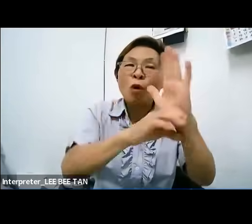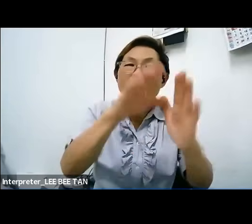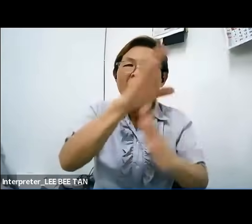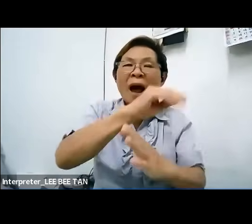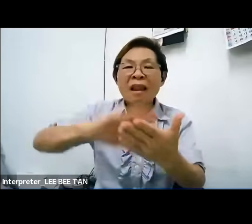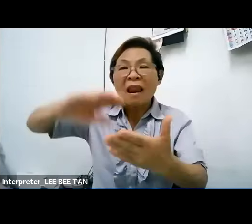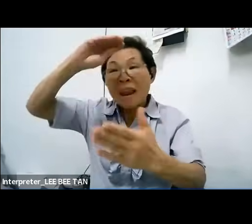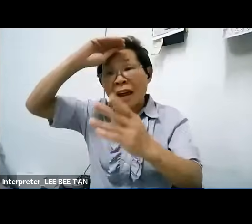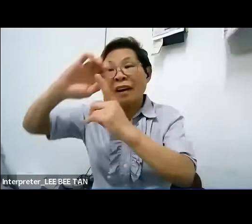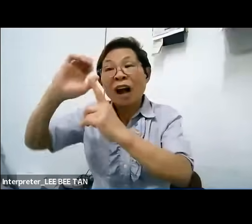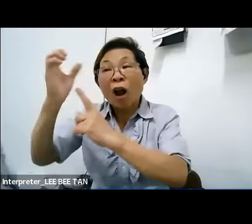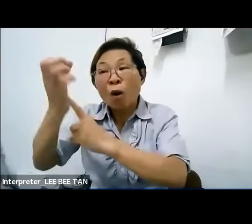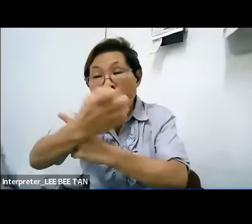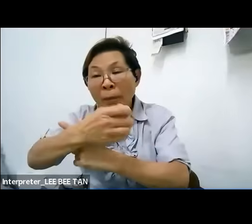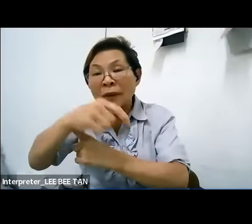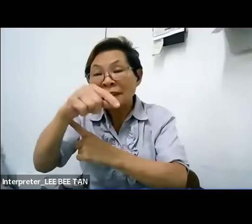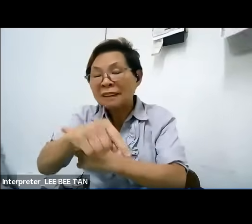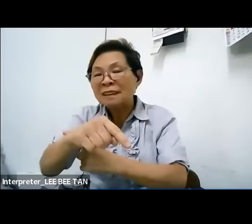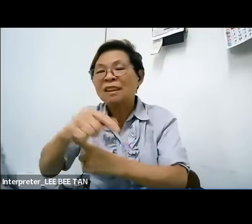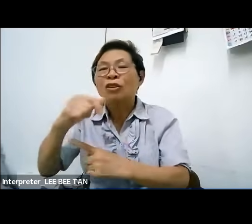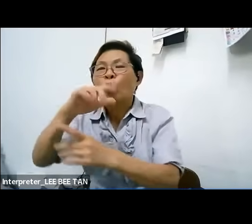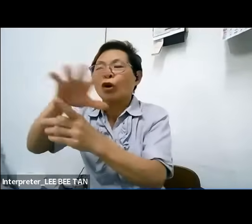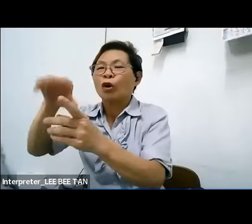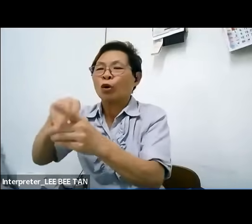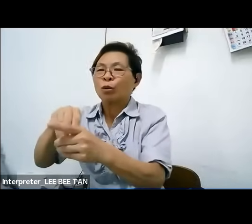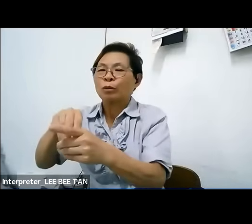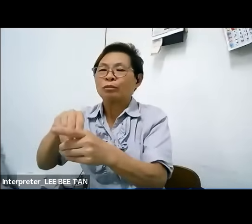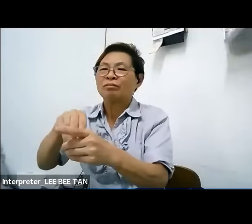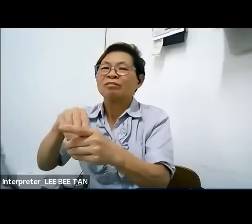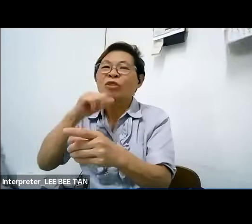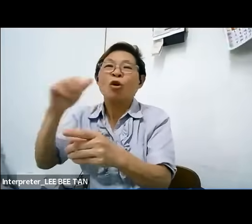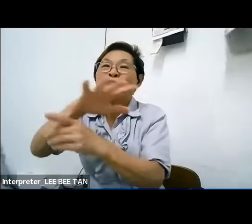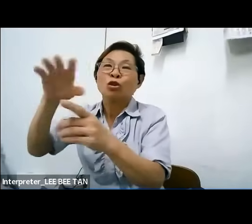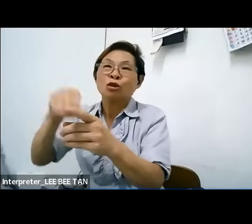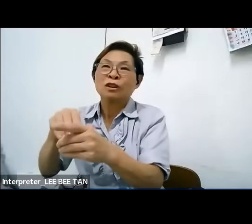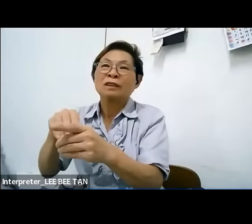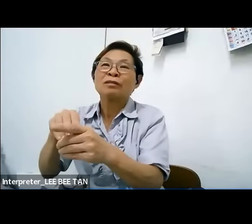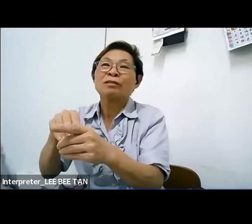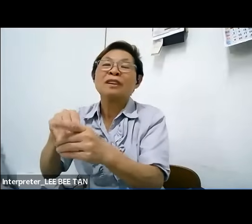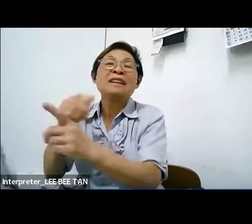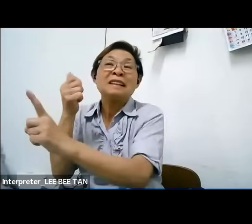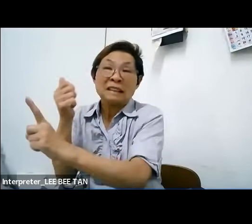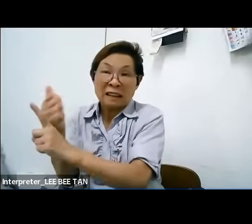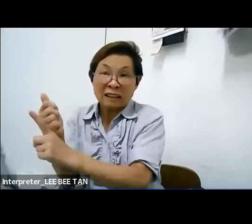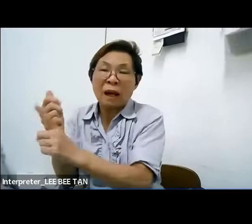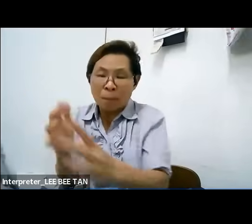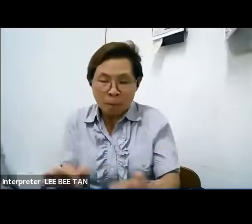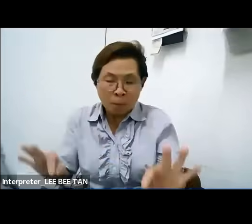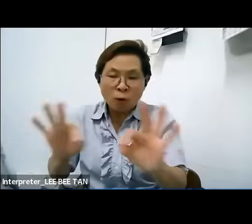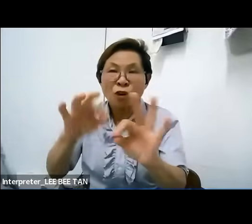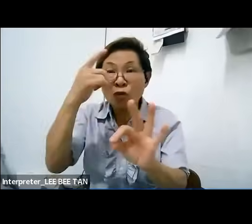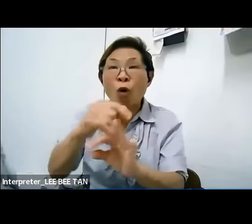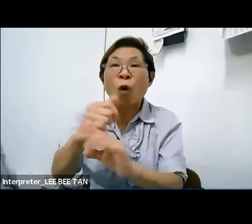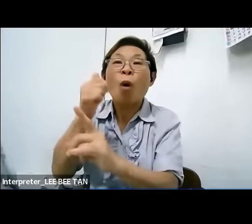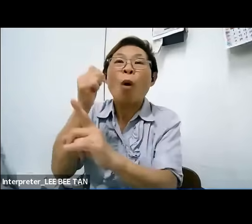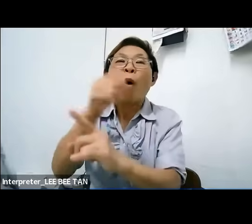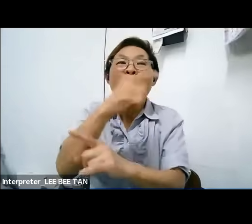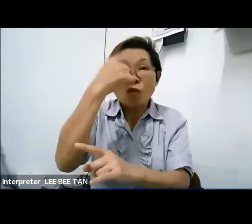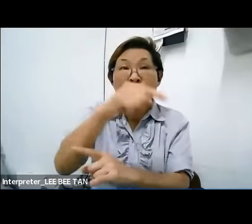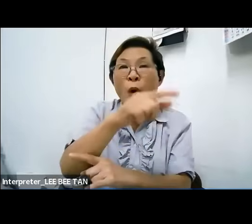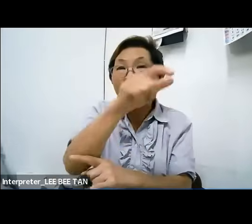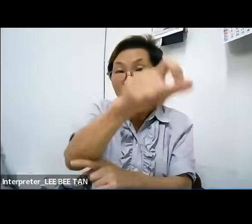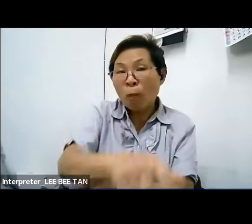environment which is more inclusive in nature. So it's very important for people who are taking up the